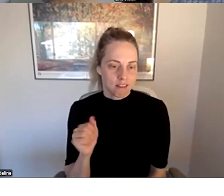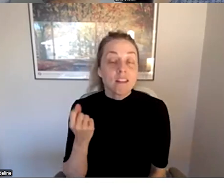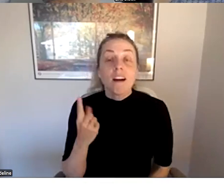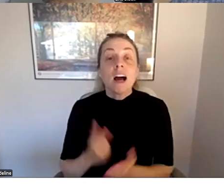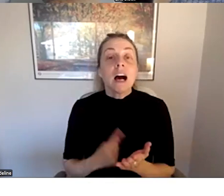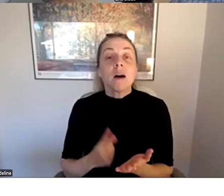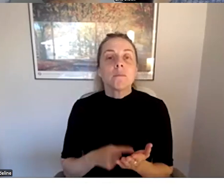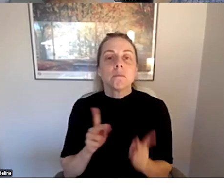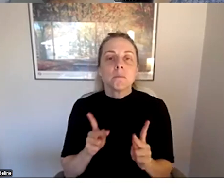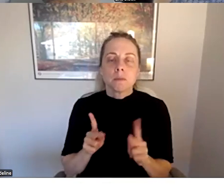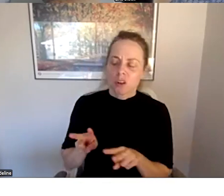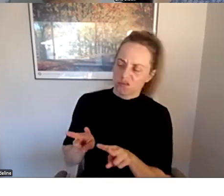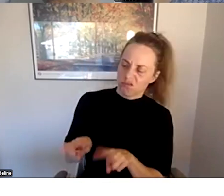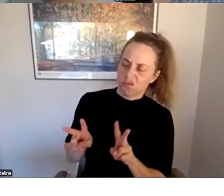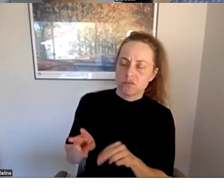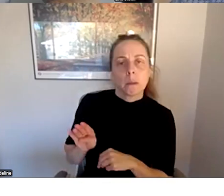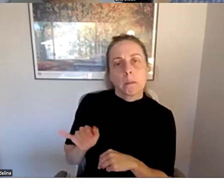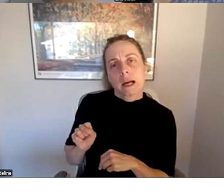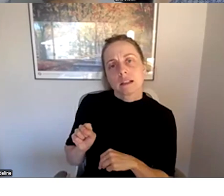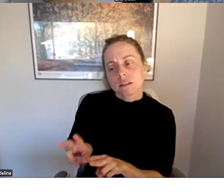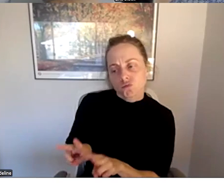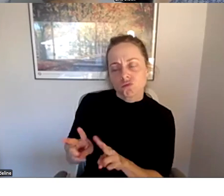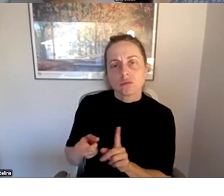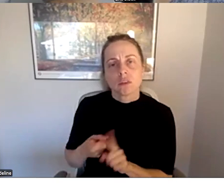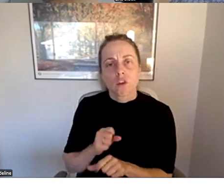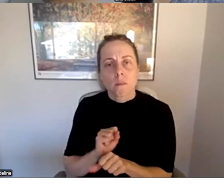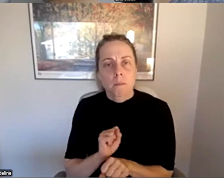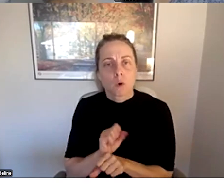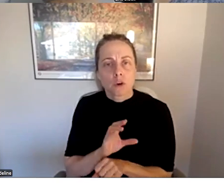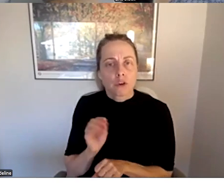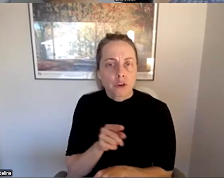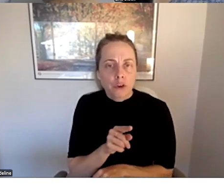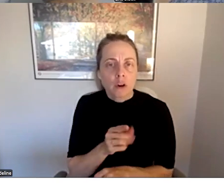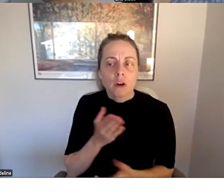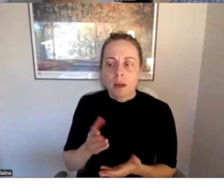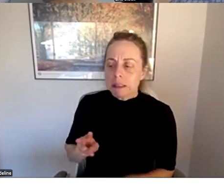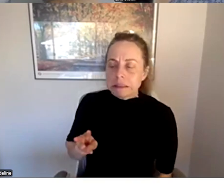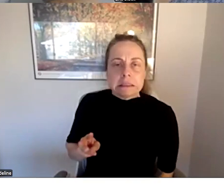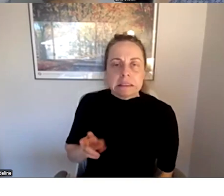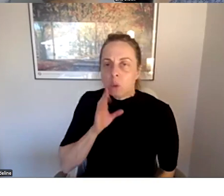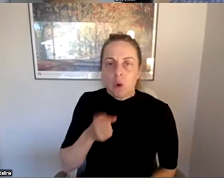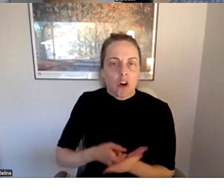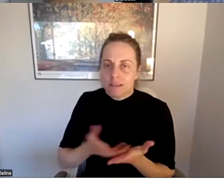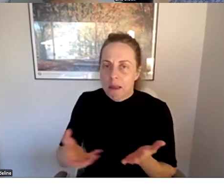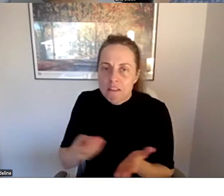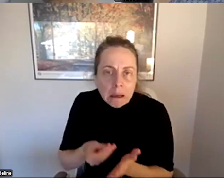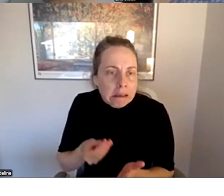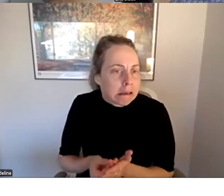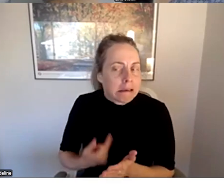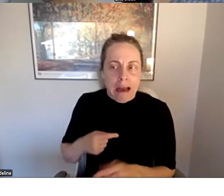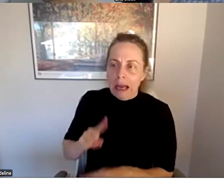those biases and judgments from the employer that, you know, it might cost too much, or they can't do the employer, or somebody else